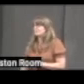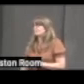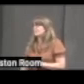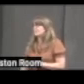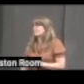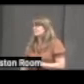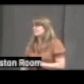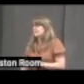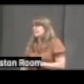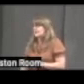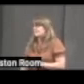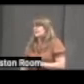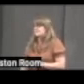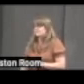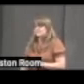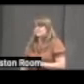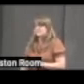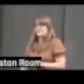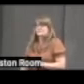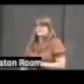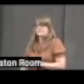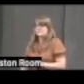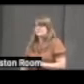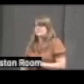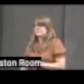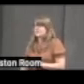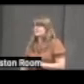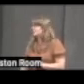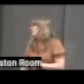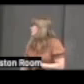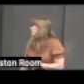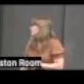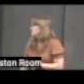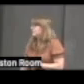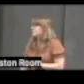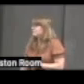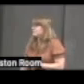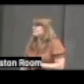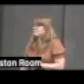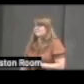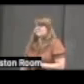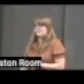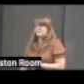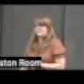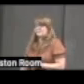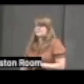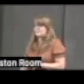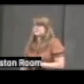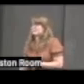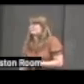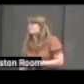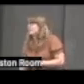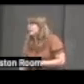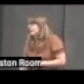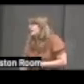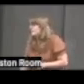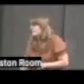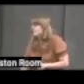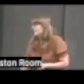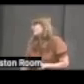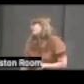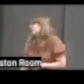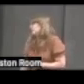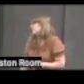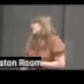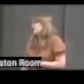next generation and providing connection through these international experiences so that they can make connections and